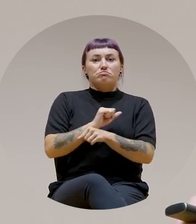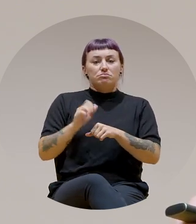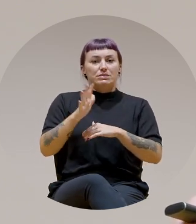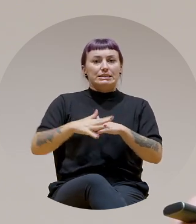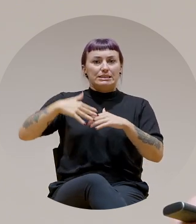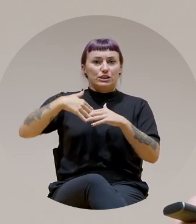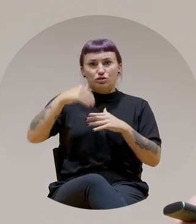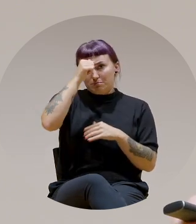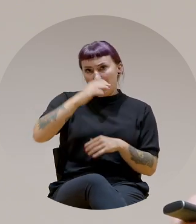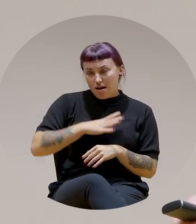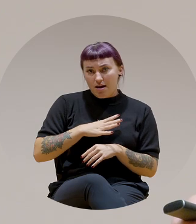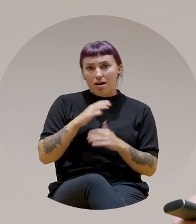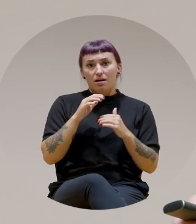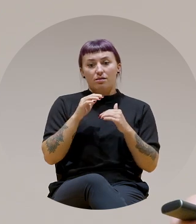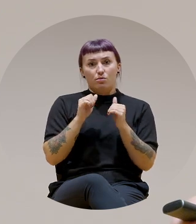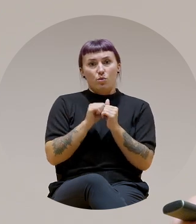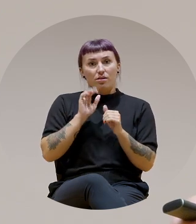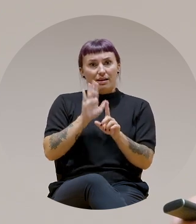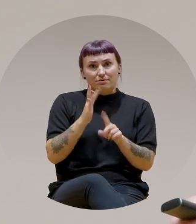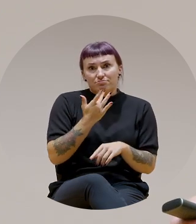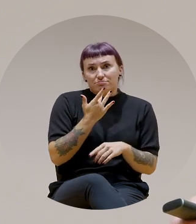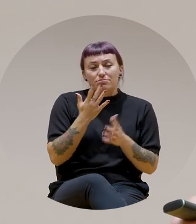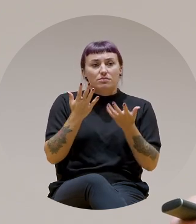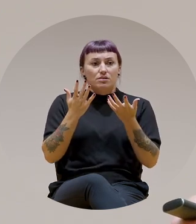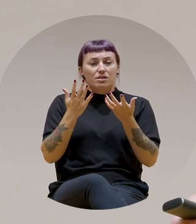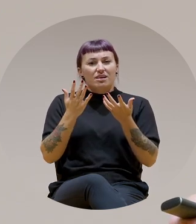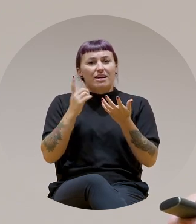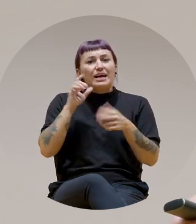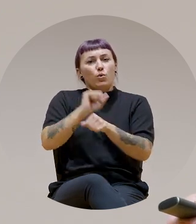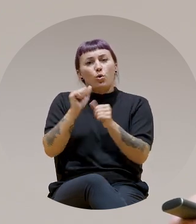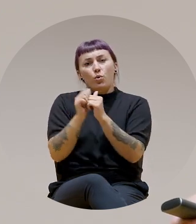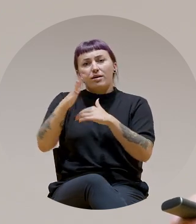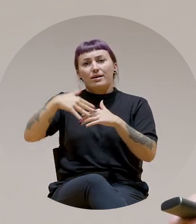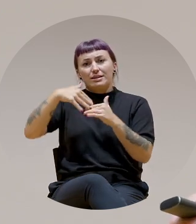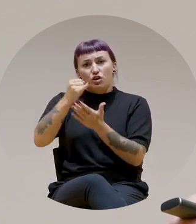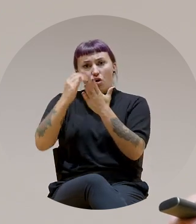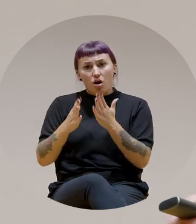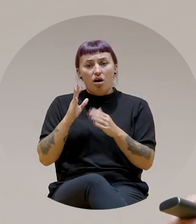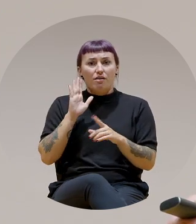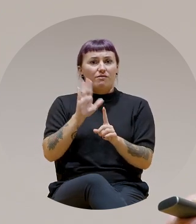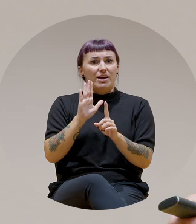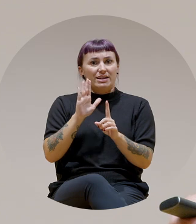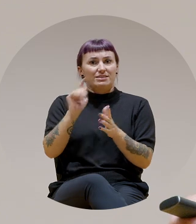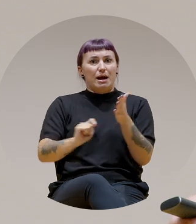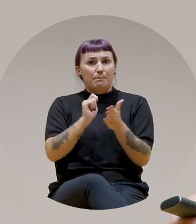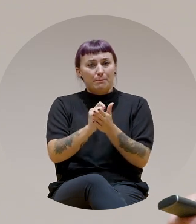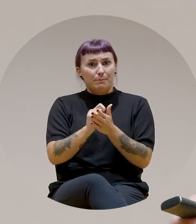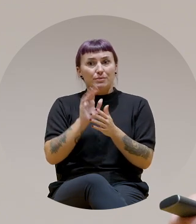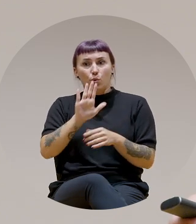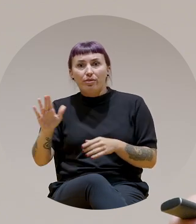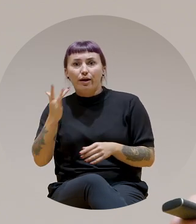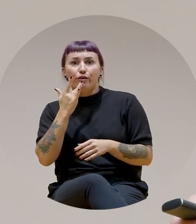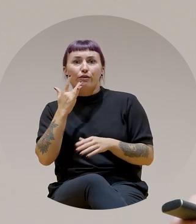an Indigenous man with his taste, and he worked with Indigenous artists of his era, and so